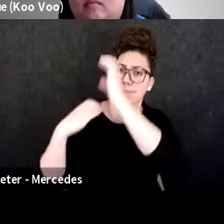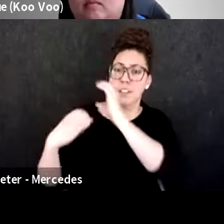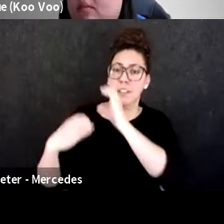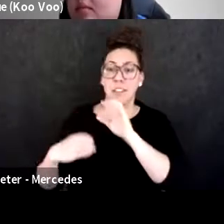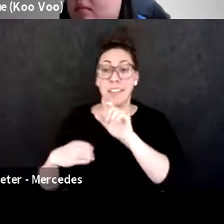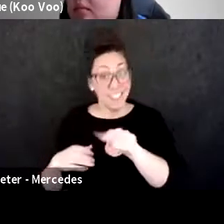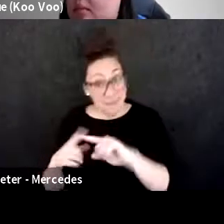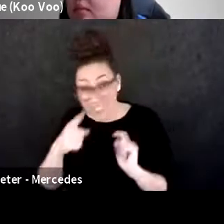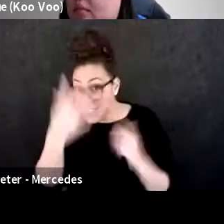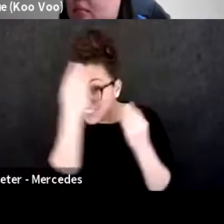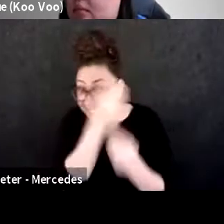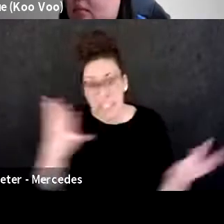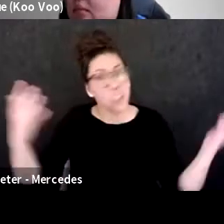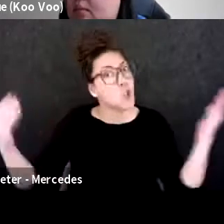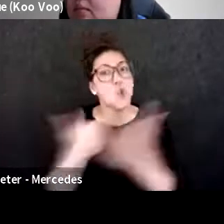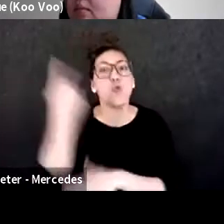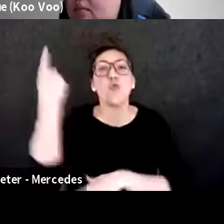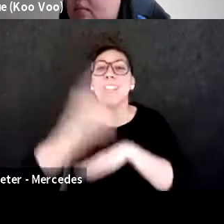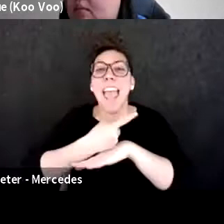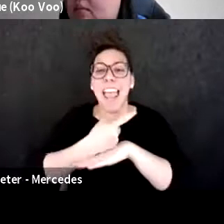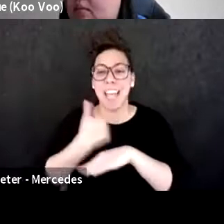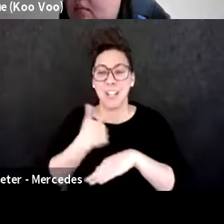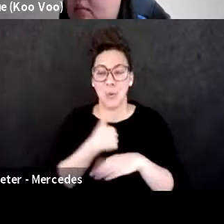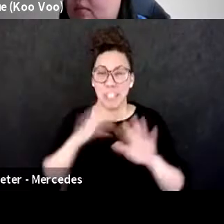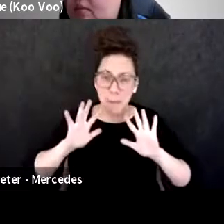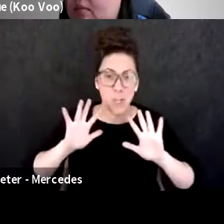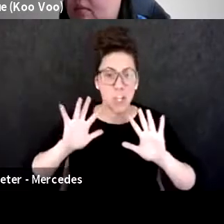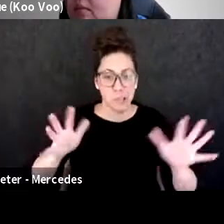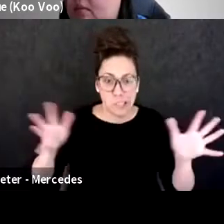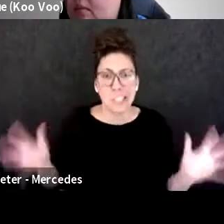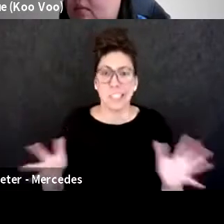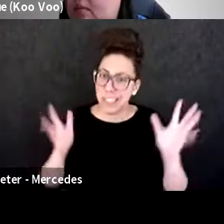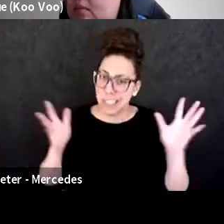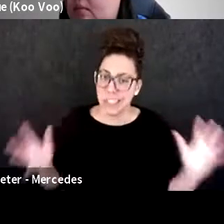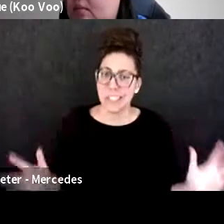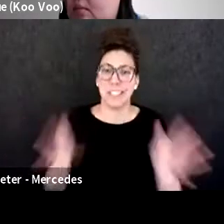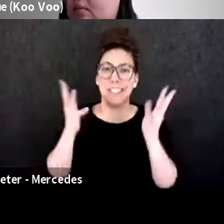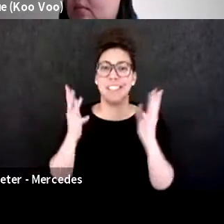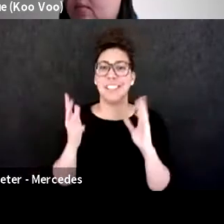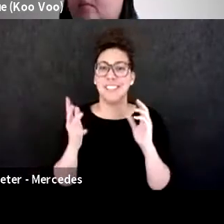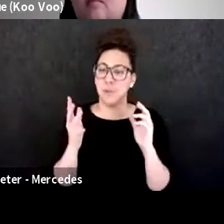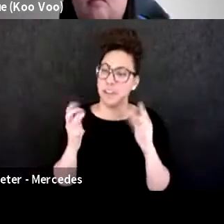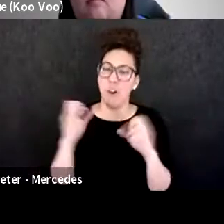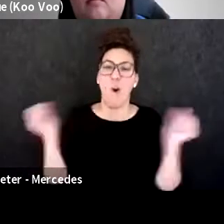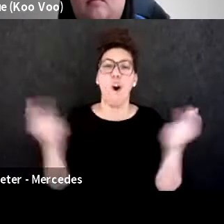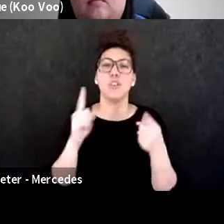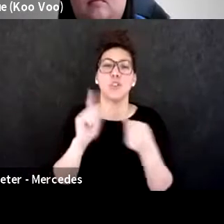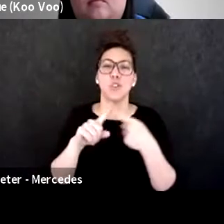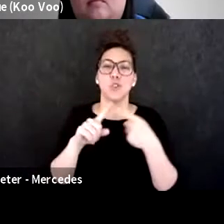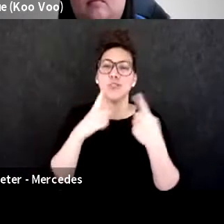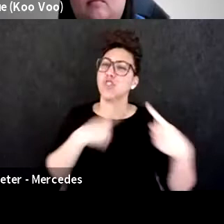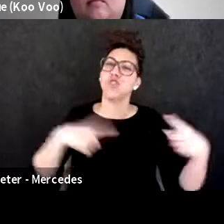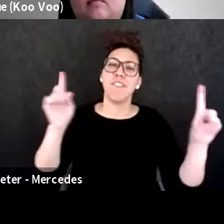new day, right? So we're gonna push everyone to be, you know, to the highest potential. Absolutely.